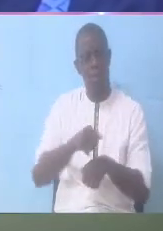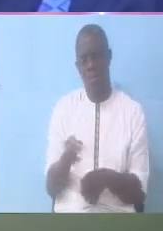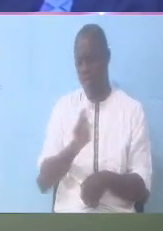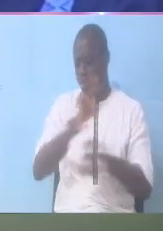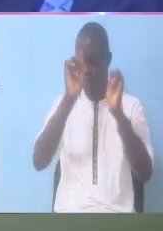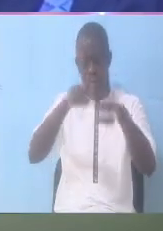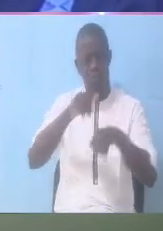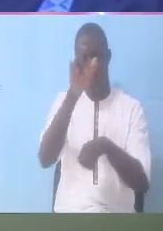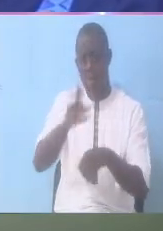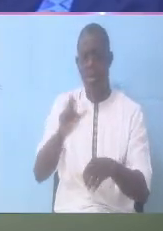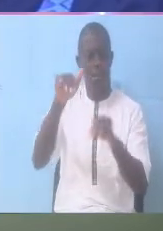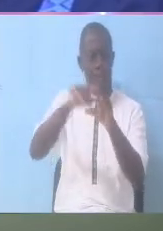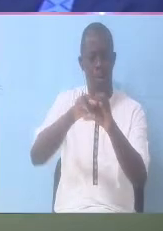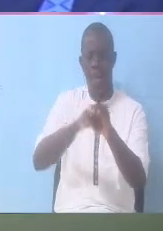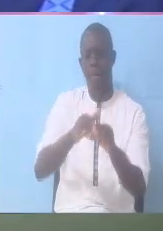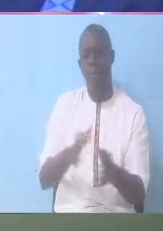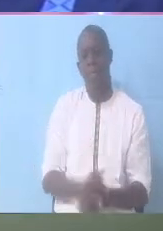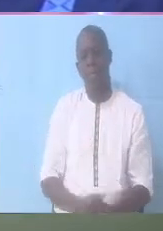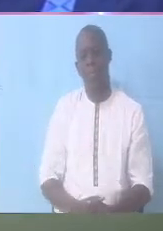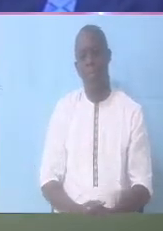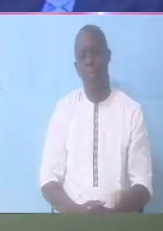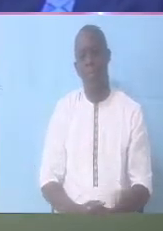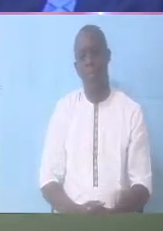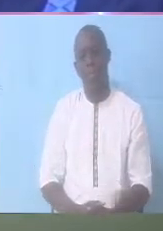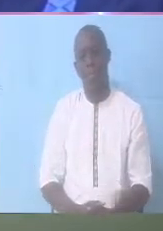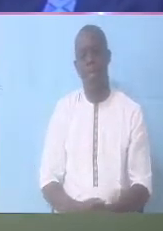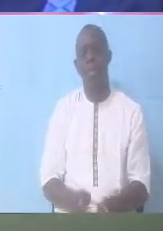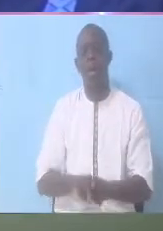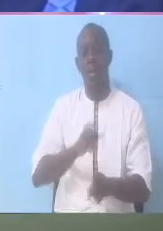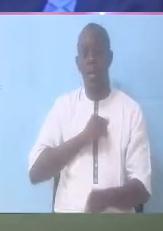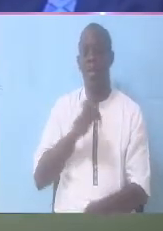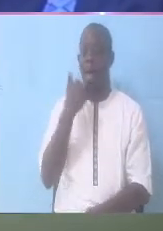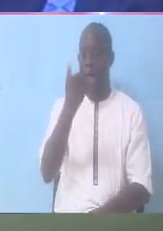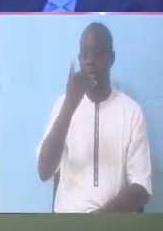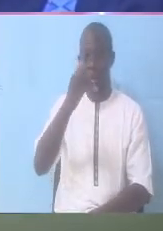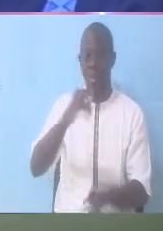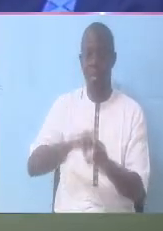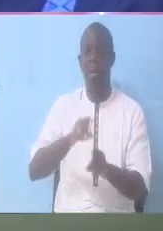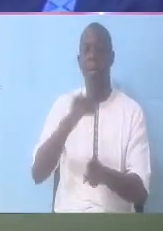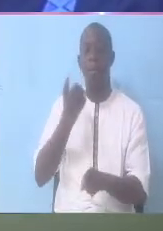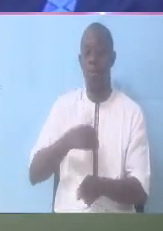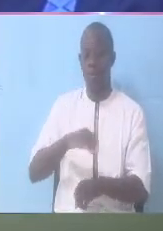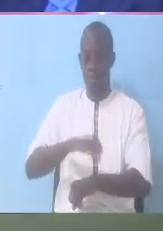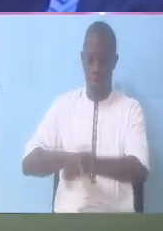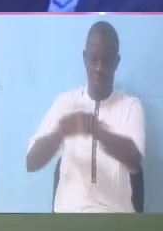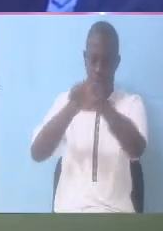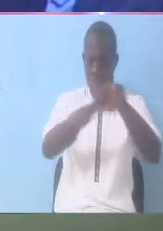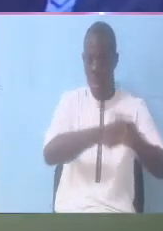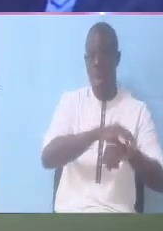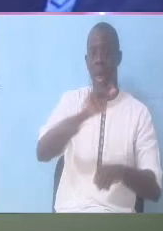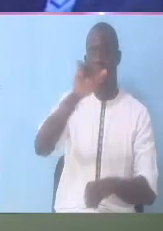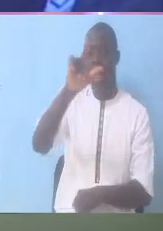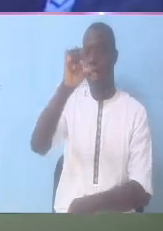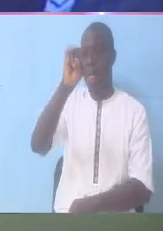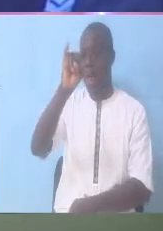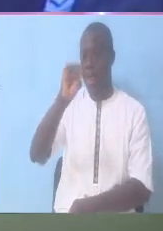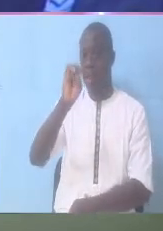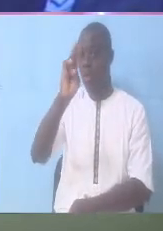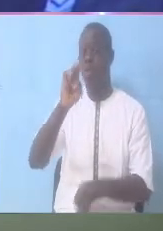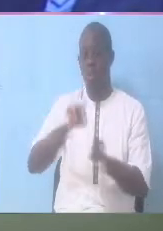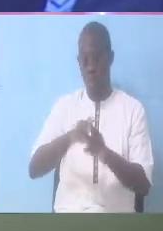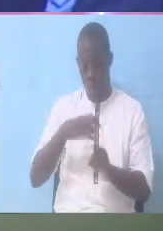Ali udate tarno la nyinto. He did ask for them to bring Ali Cisse. He wanted to speak to Ali Cisse face to face and ask him why did he plot against